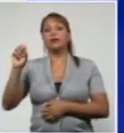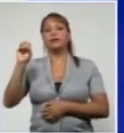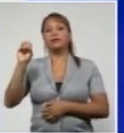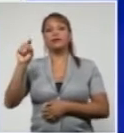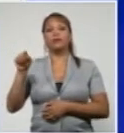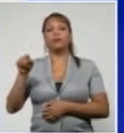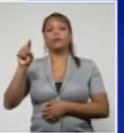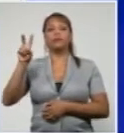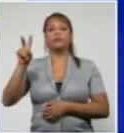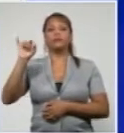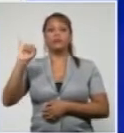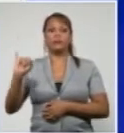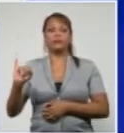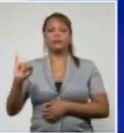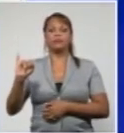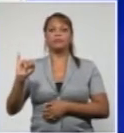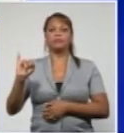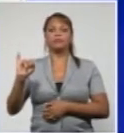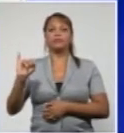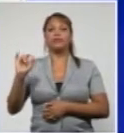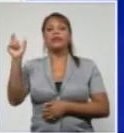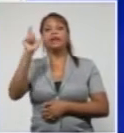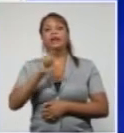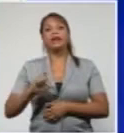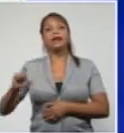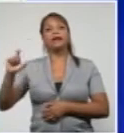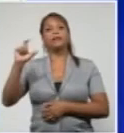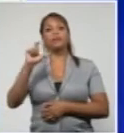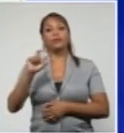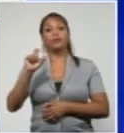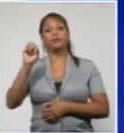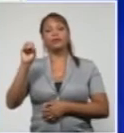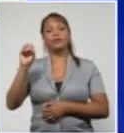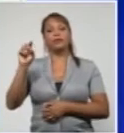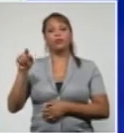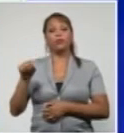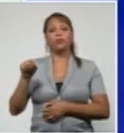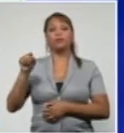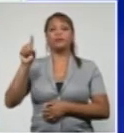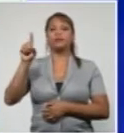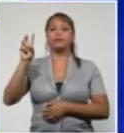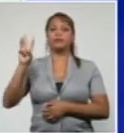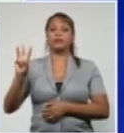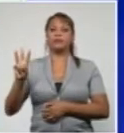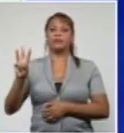22.05 per 100,000 inhabitants over the last 15 days.